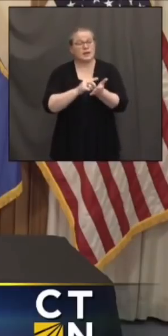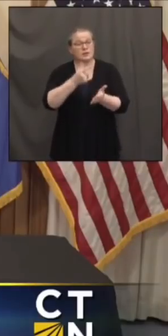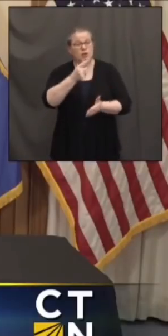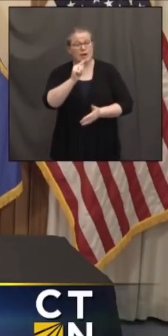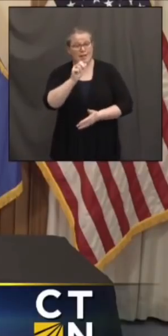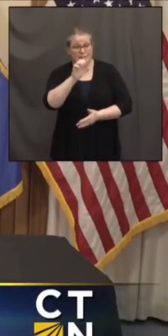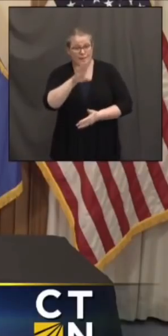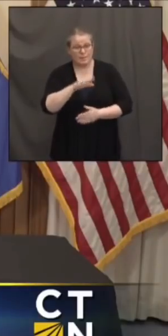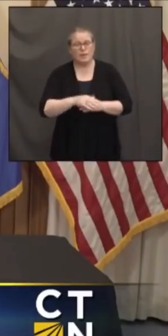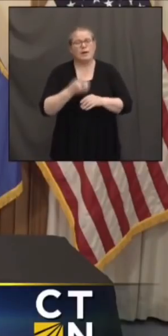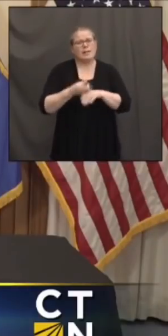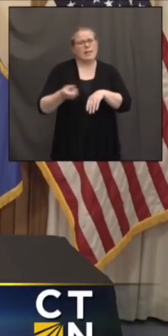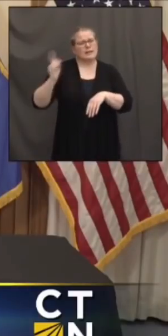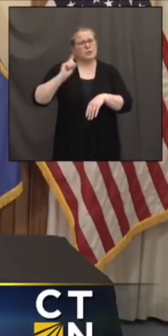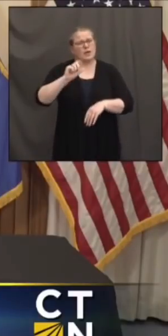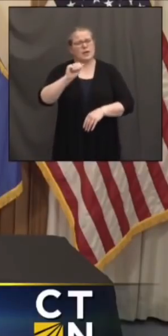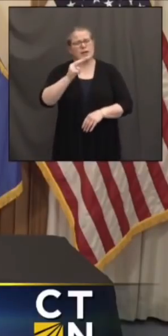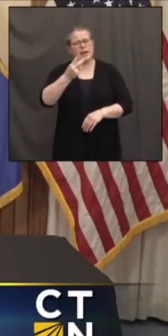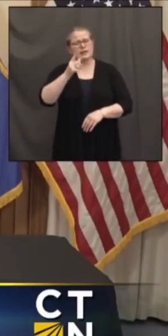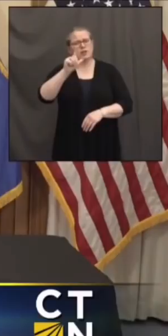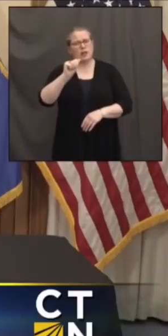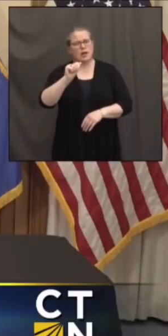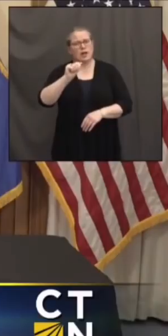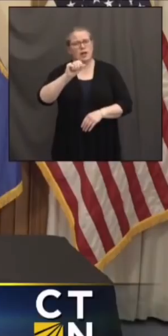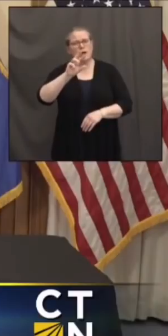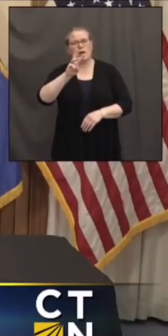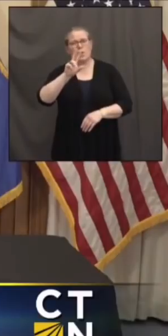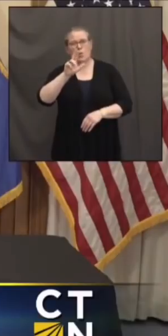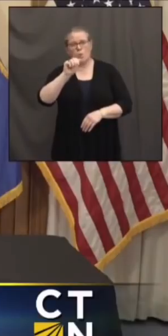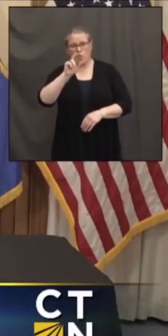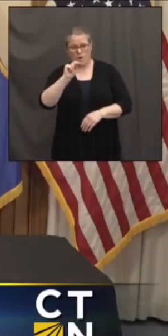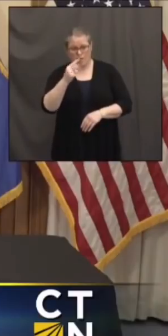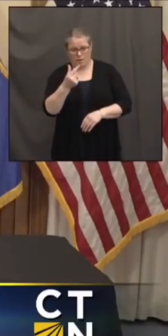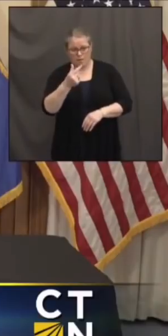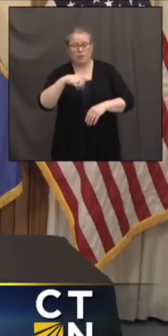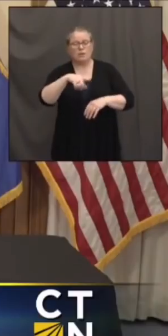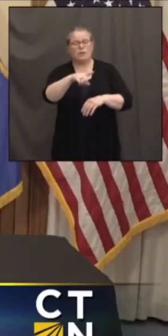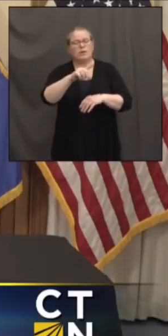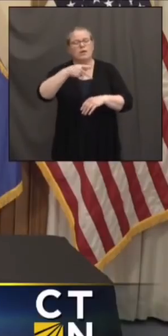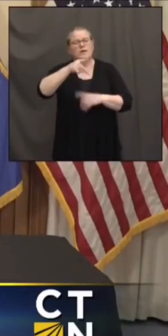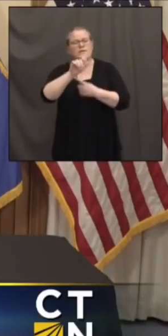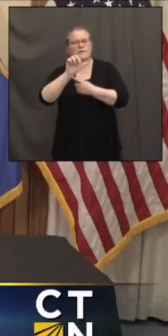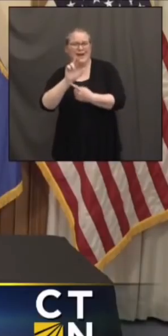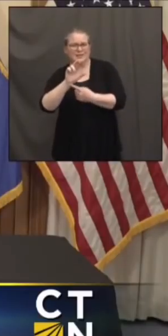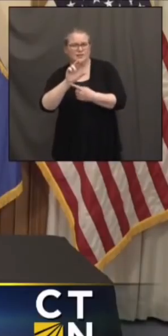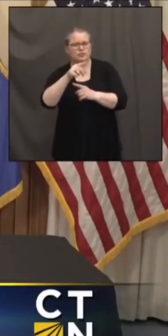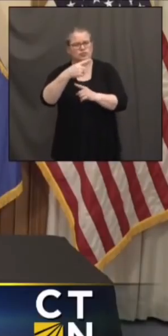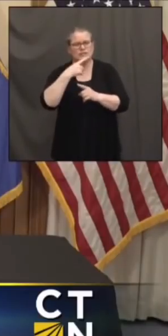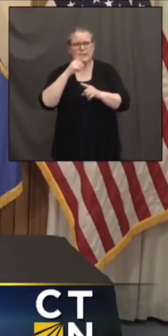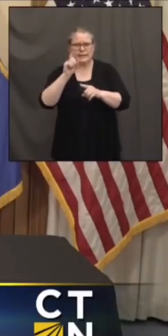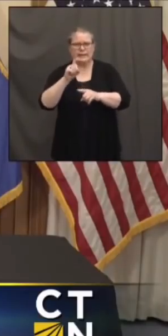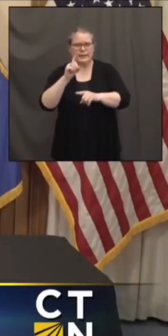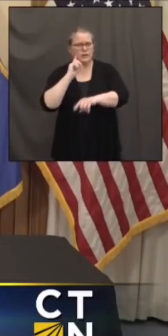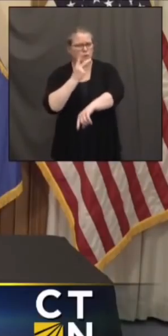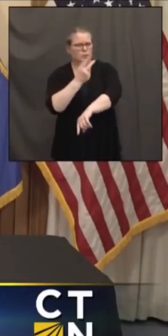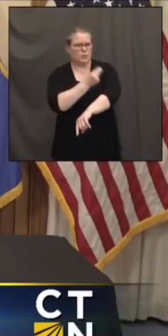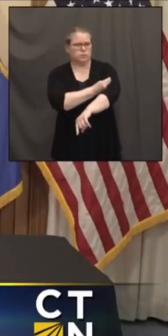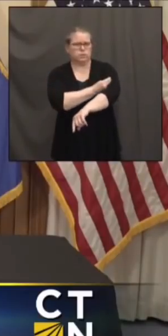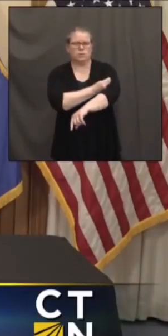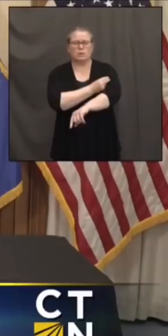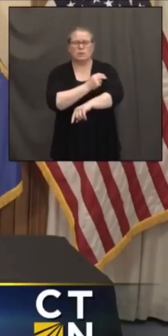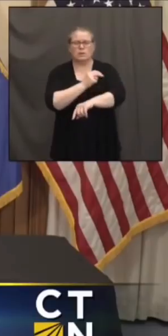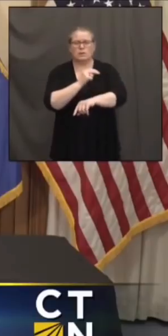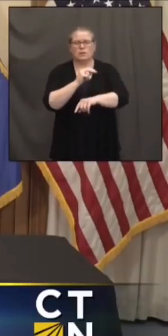Huang from Pfizer said that the need to boost is in our reality, and she mentioned it might be even